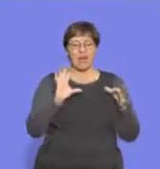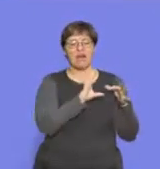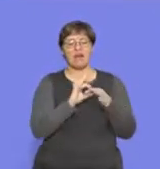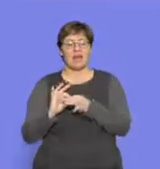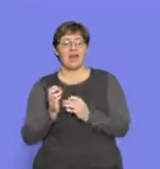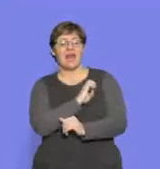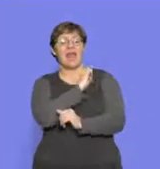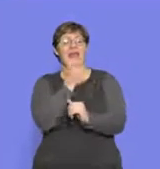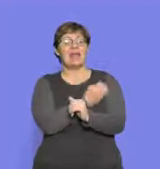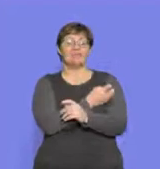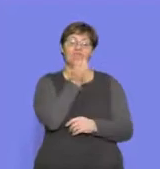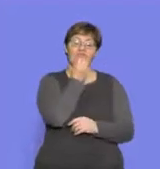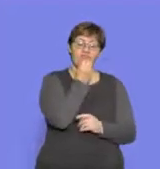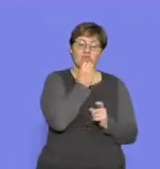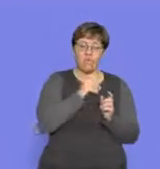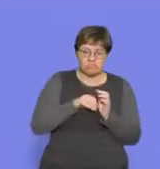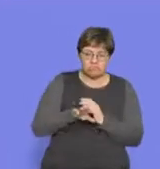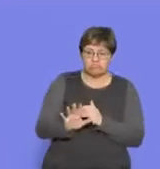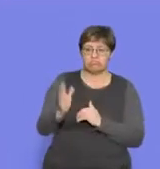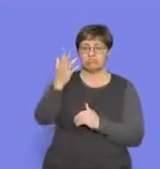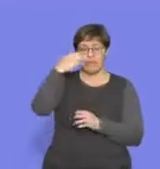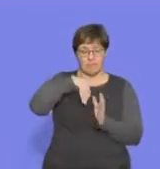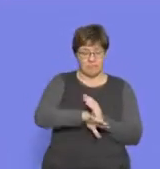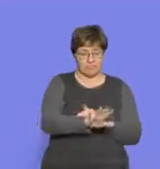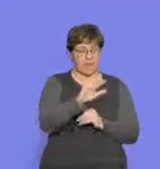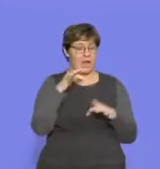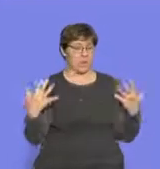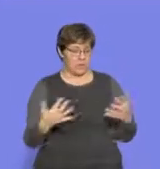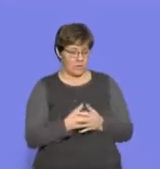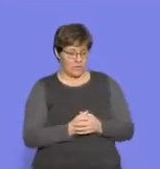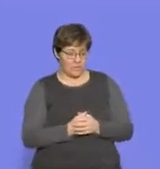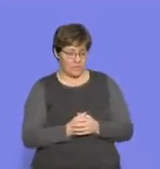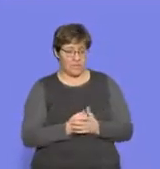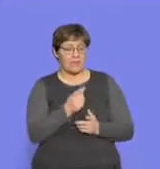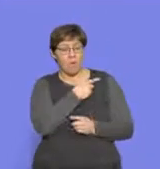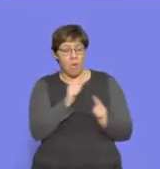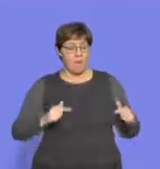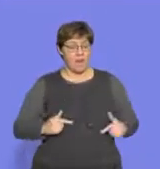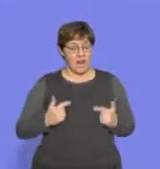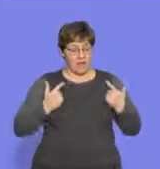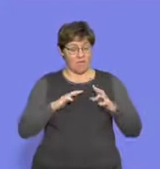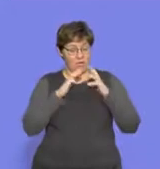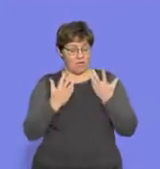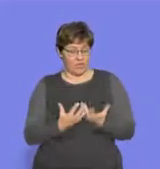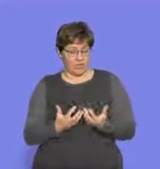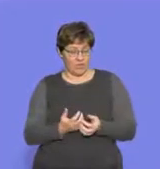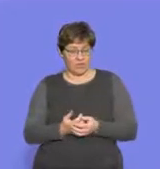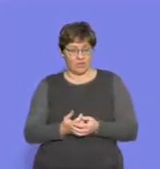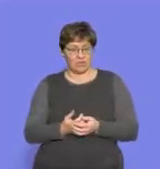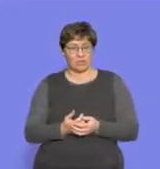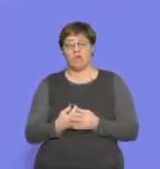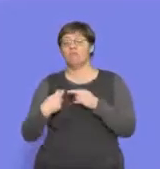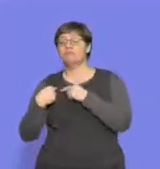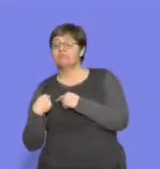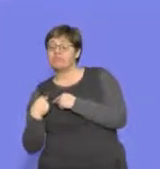the energy and the nutrients flow. If we were to look at this, we know that all forms of life on Earth